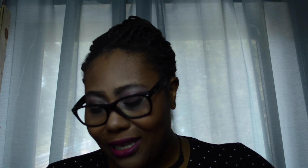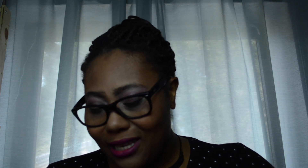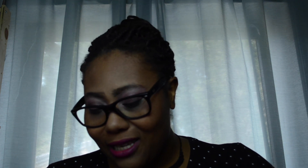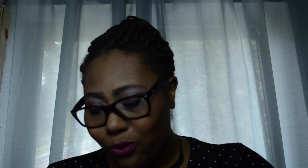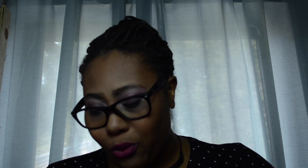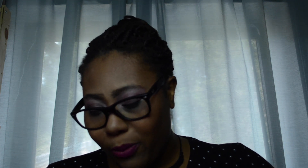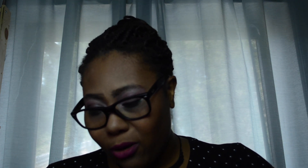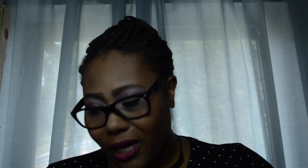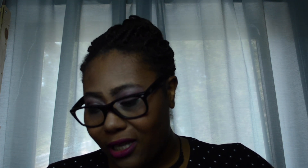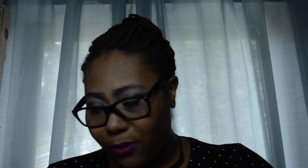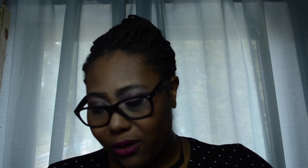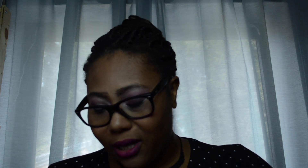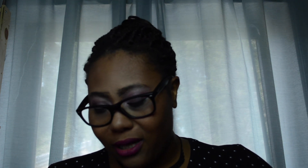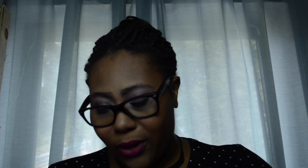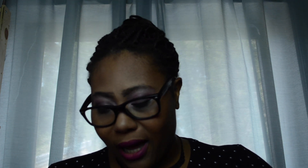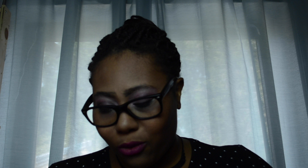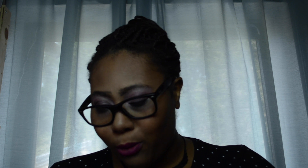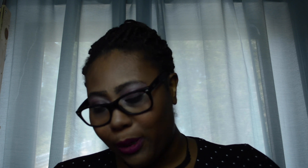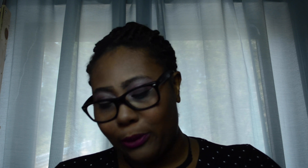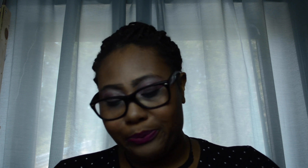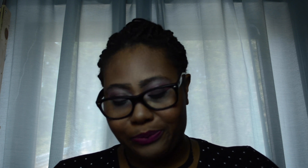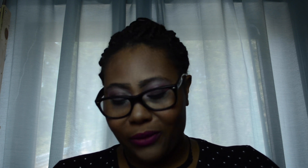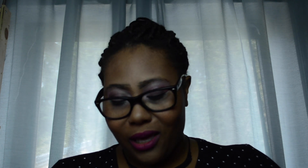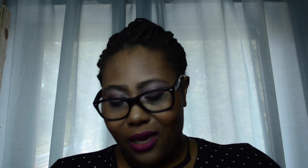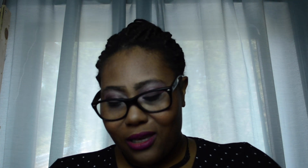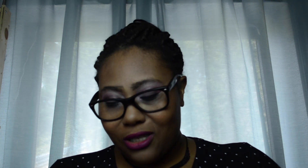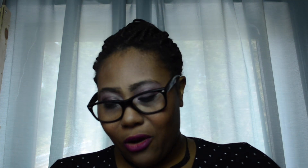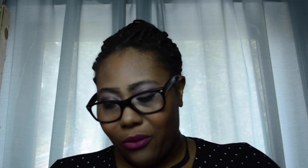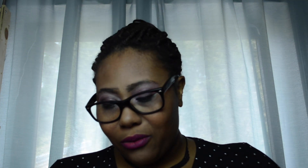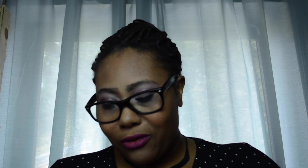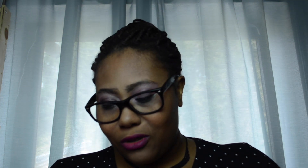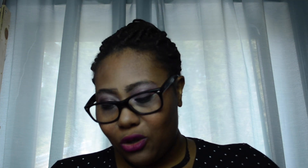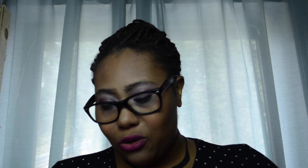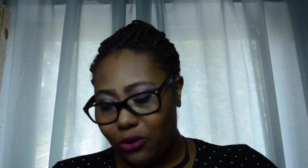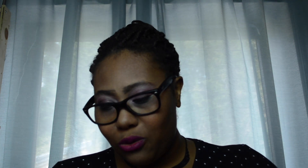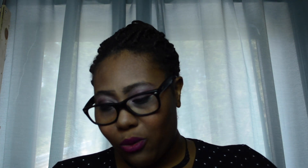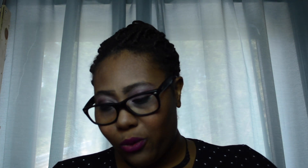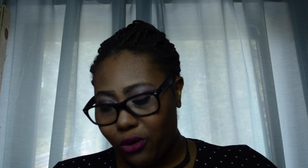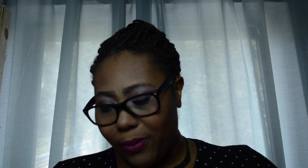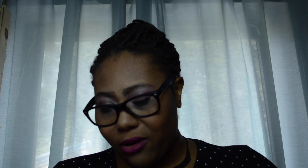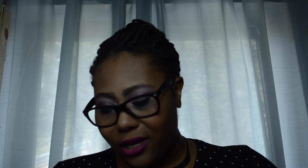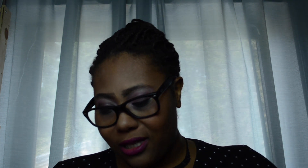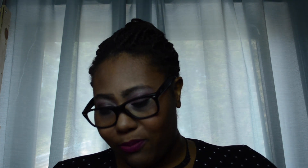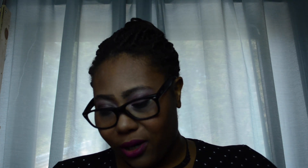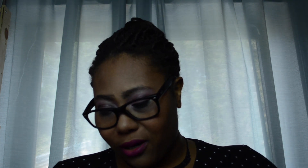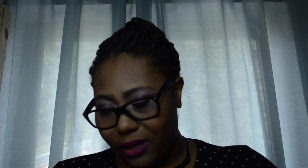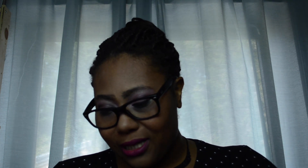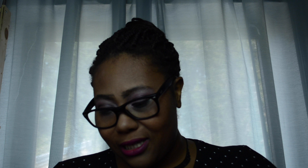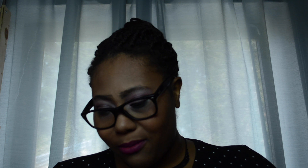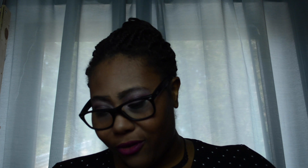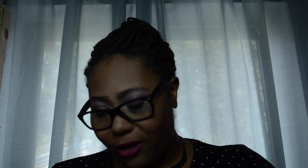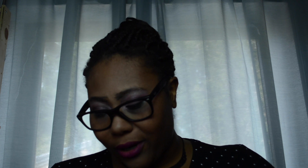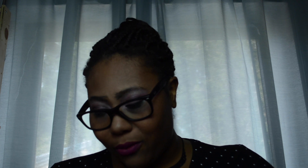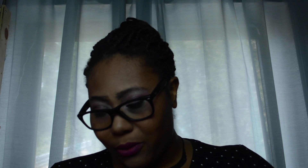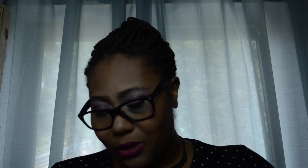next is Ruth Bader Ginsburg, and then we got three more people. So, to Ruth Bader Ginsburg, let's